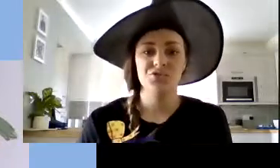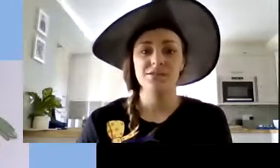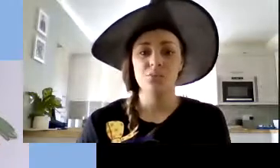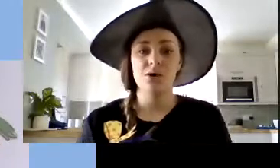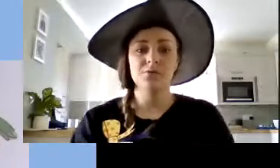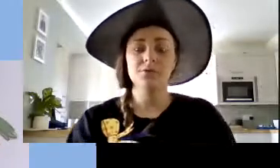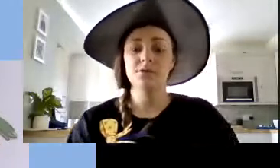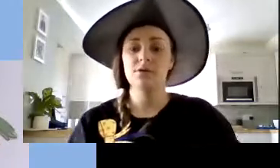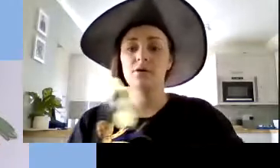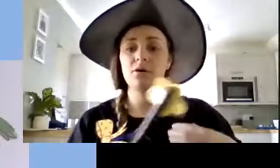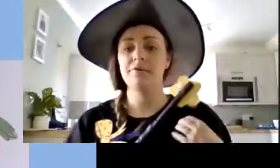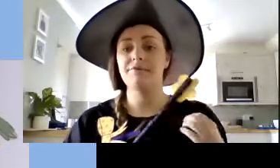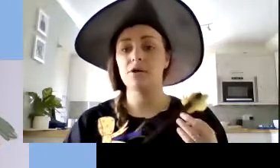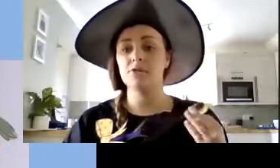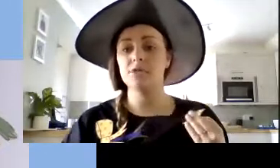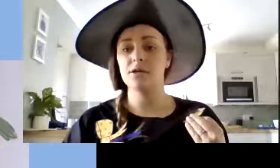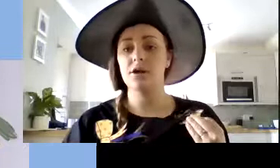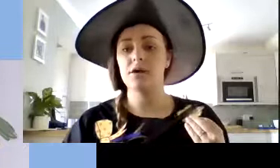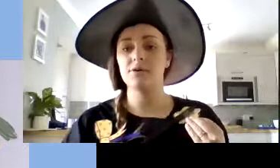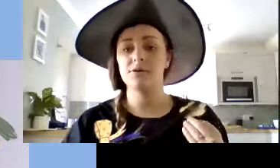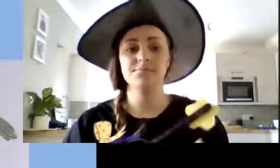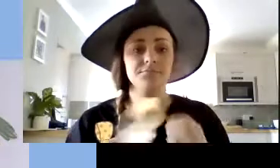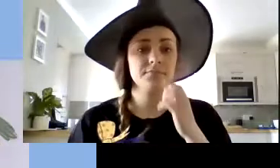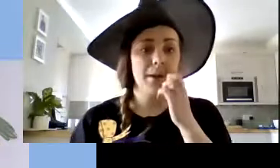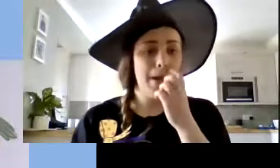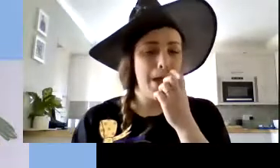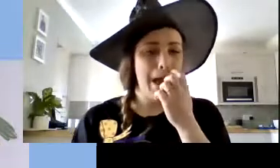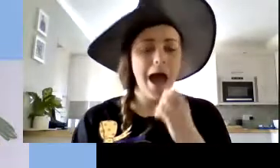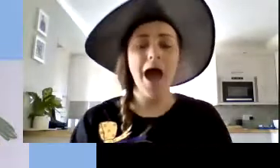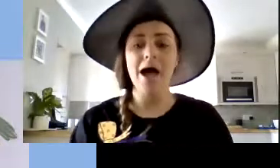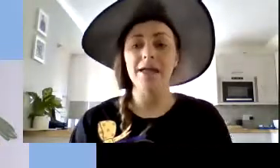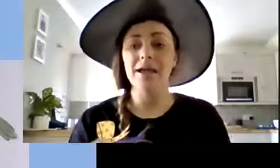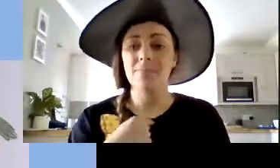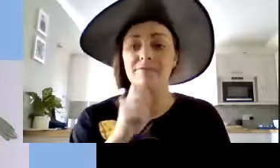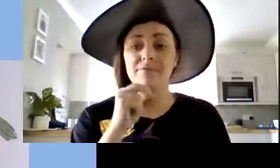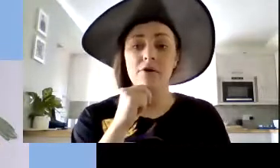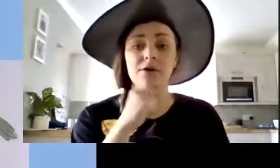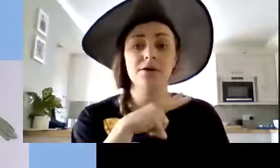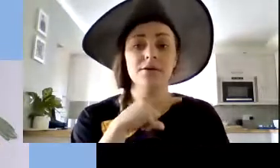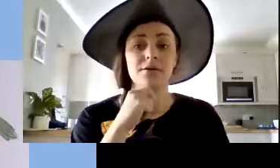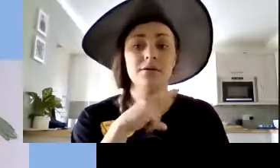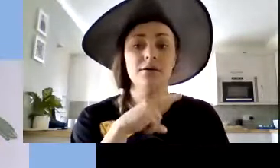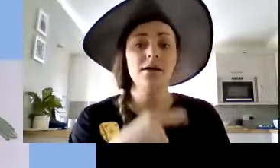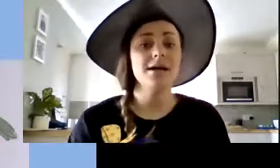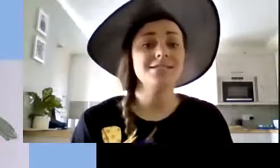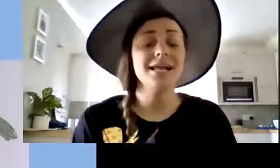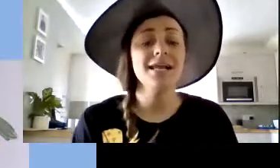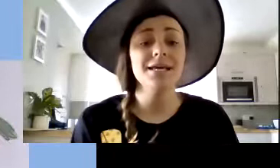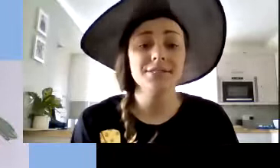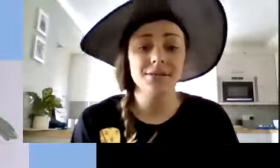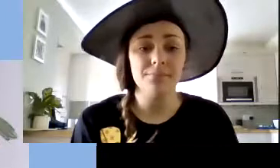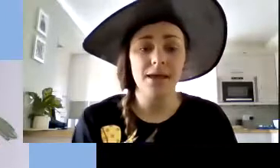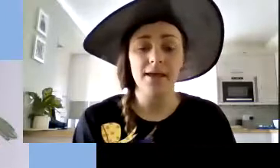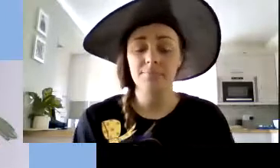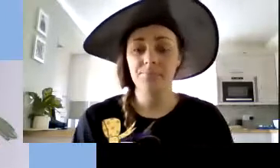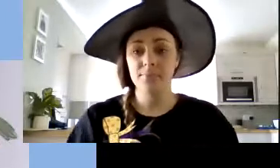which dried the wand, rolled in a cloak. "I am a frog, as